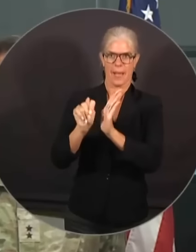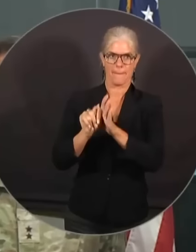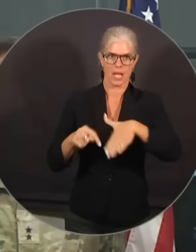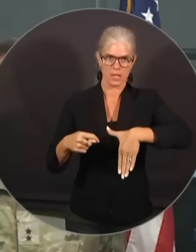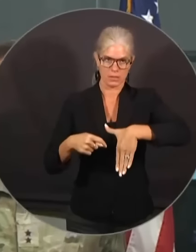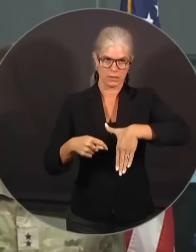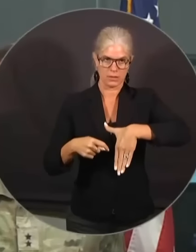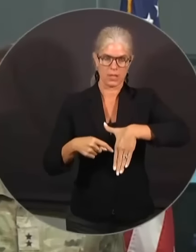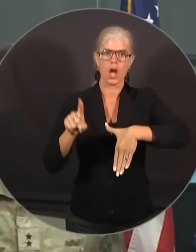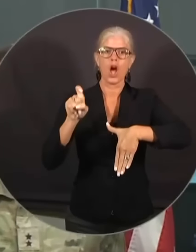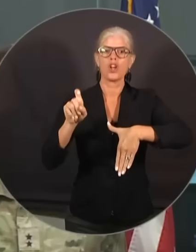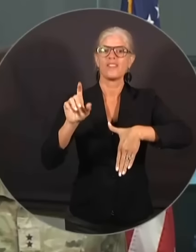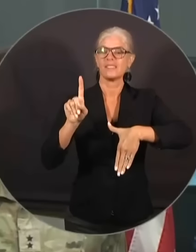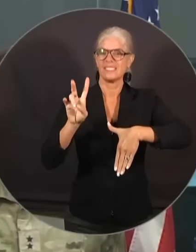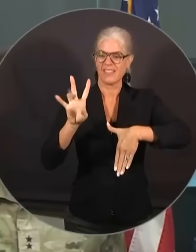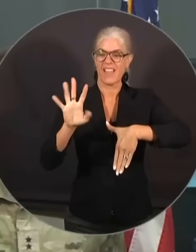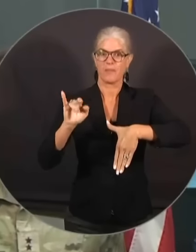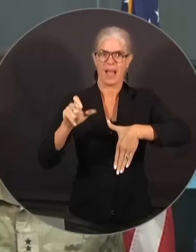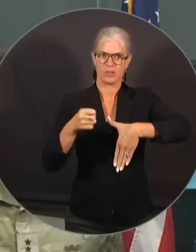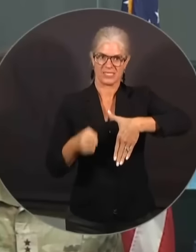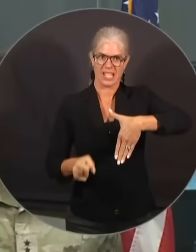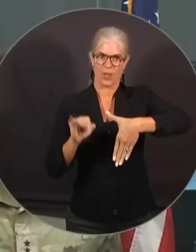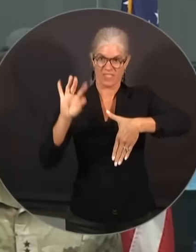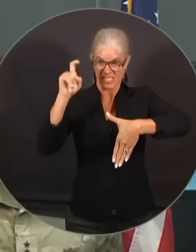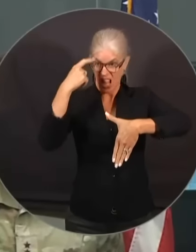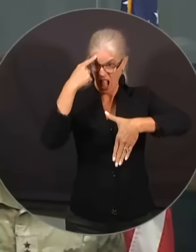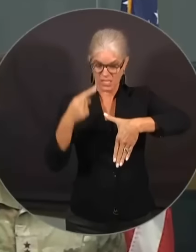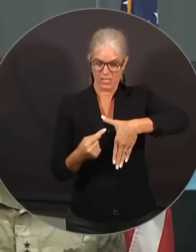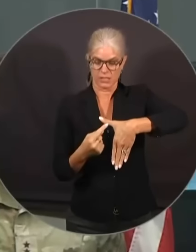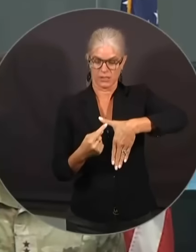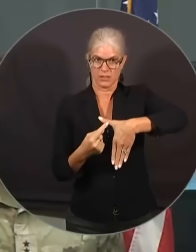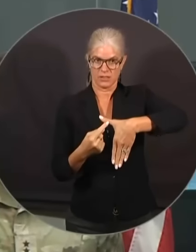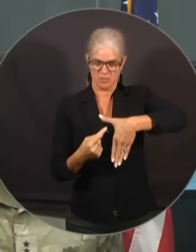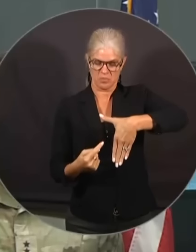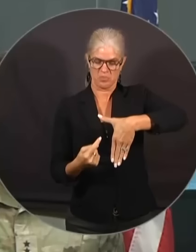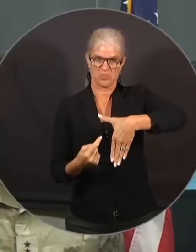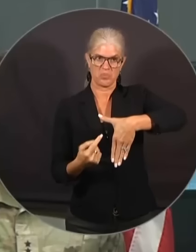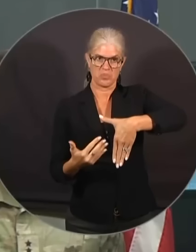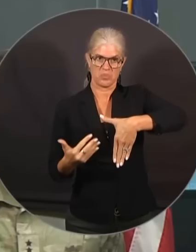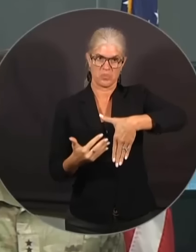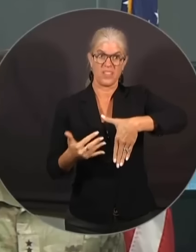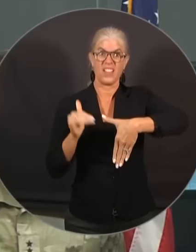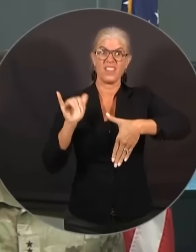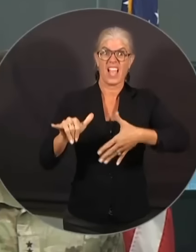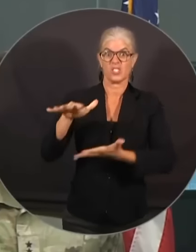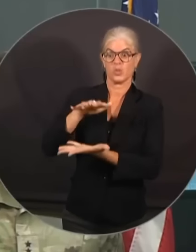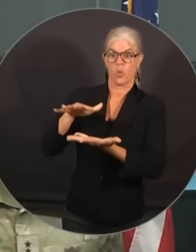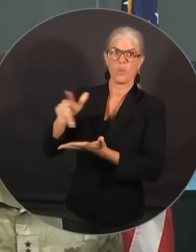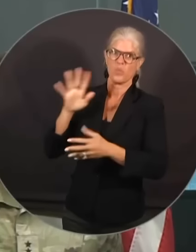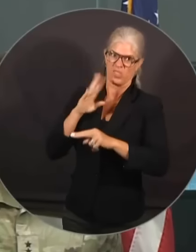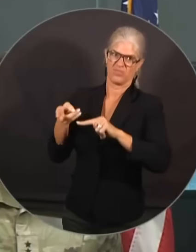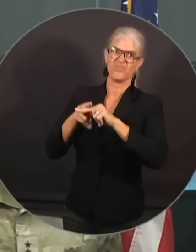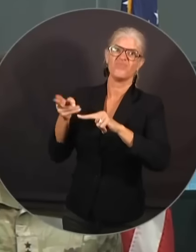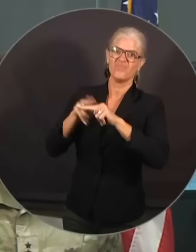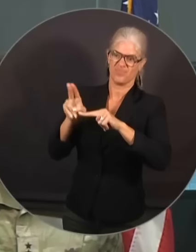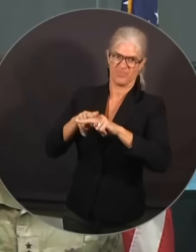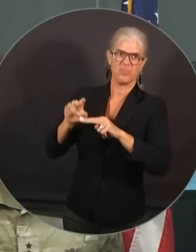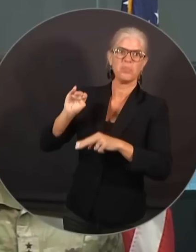miles south of Tallahassee. It does look like this storm will strengthen as it prepares to